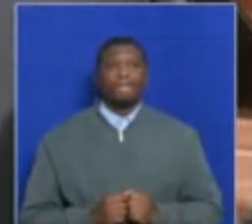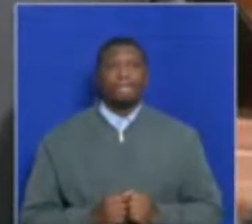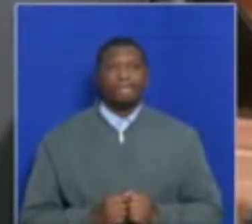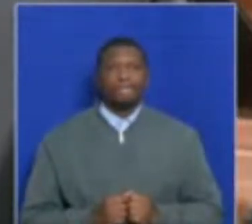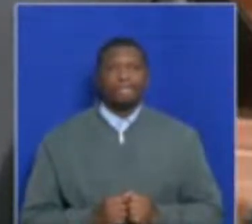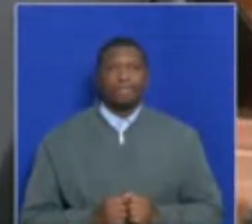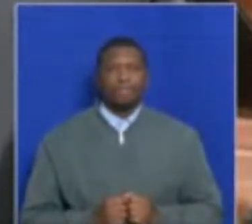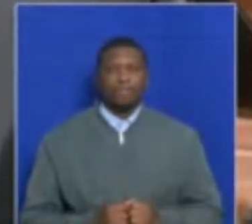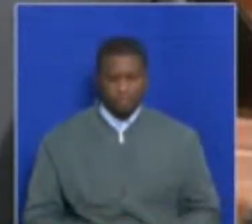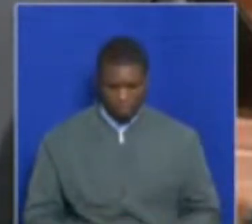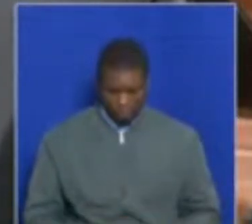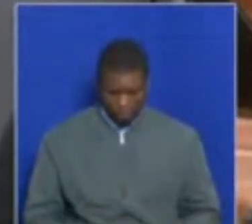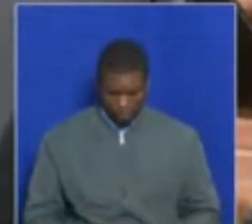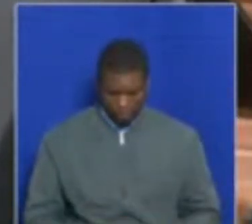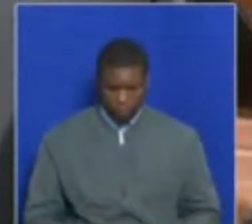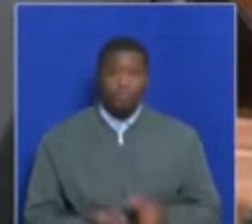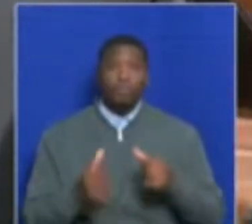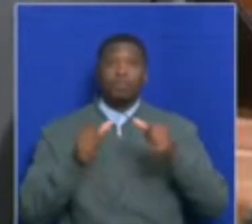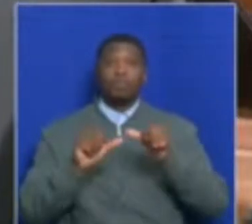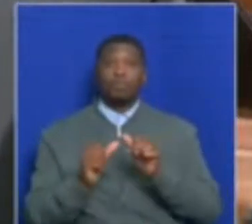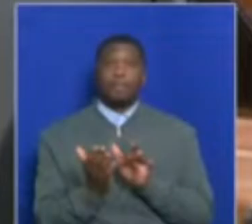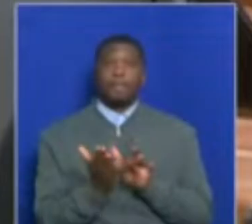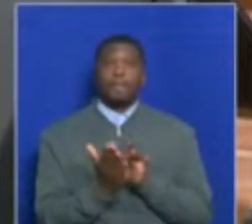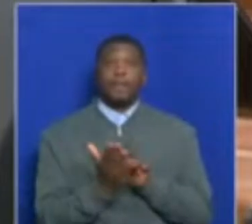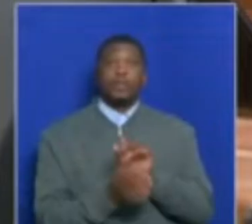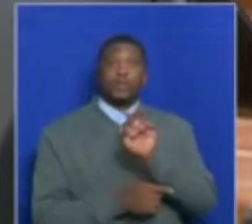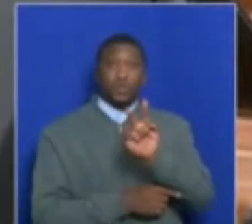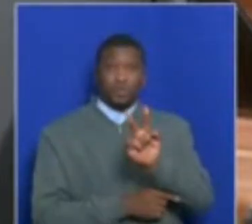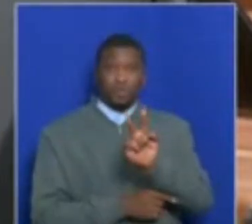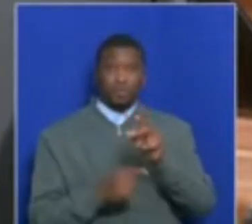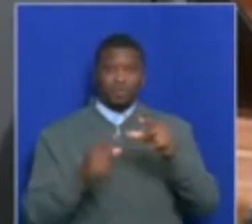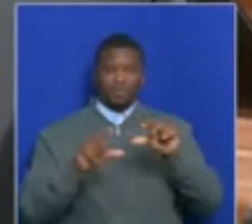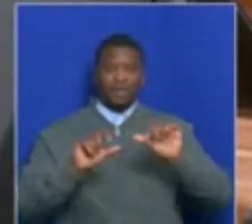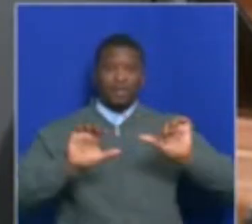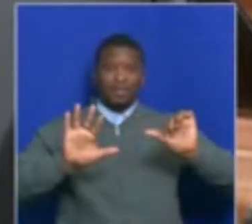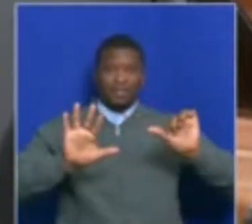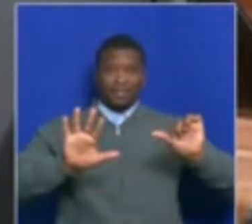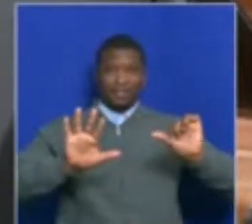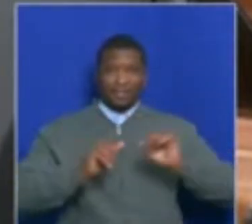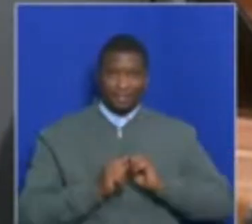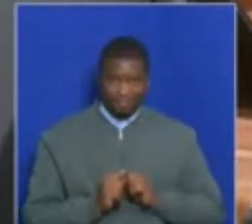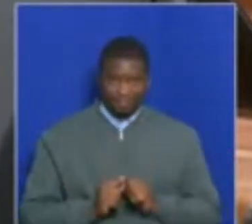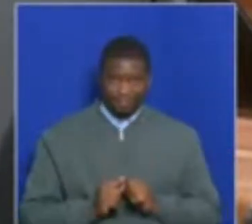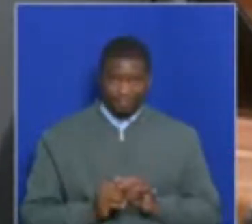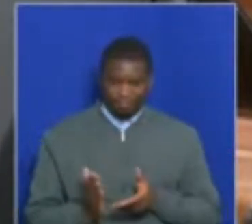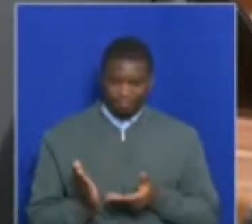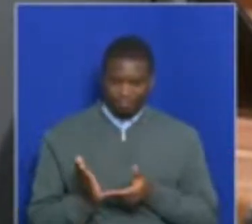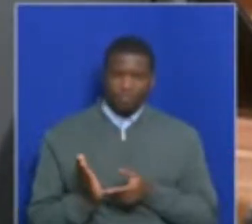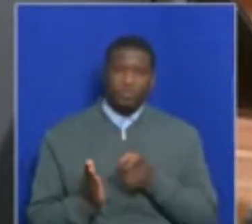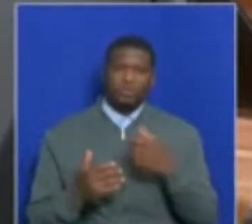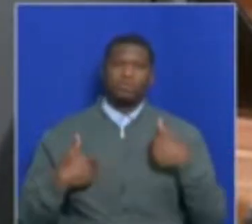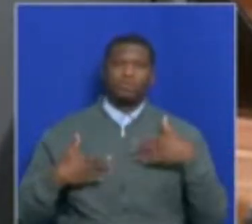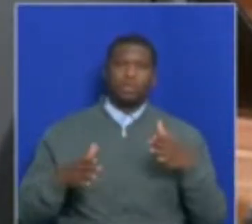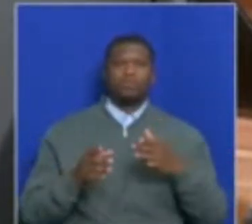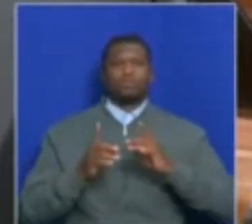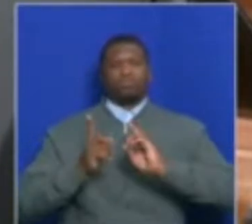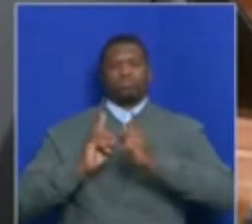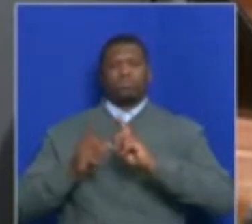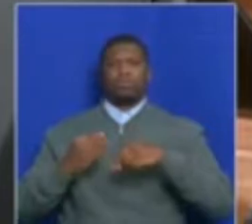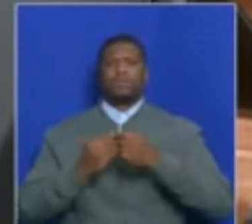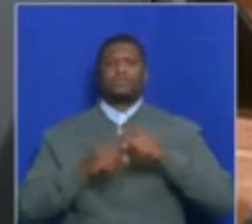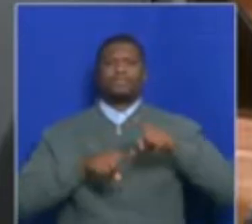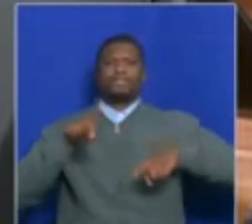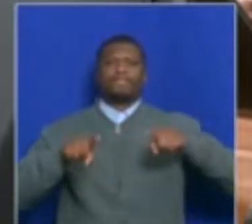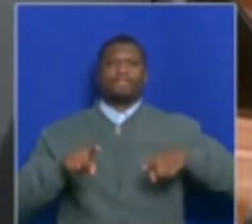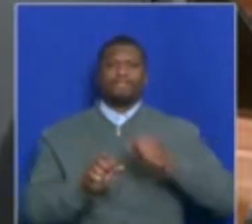Then at page 2, paragraph 6, you speak about certain task teams. Can you just